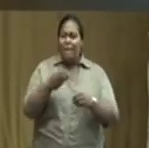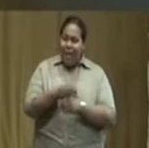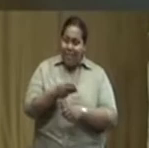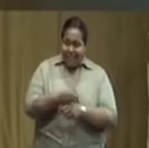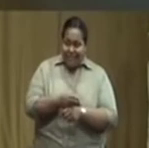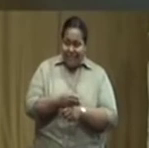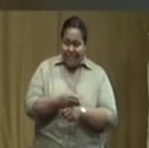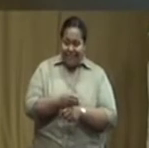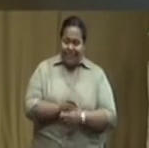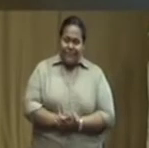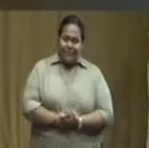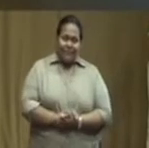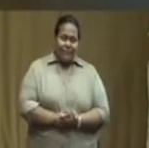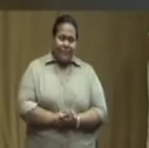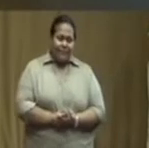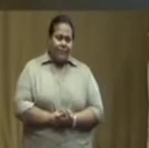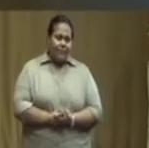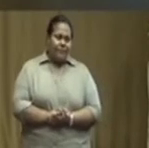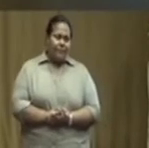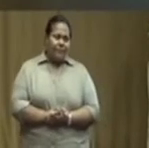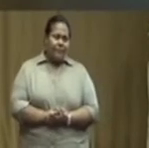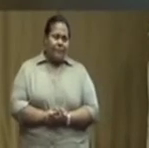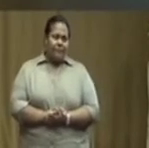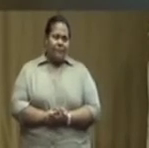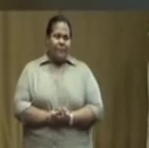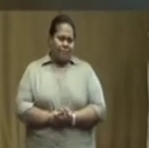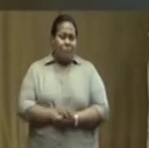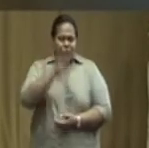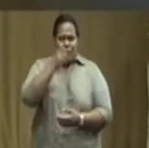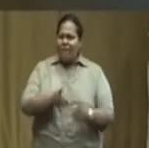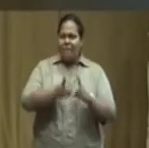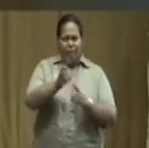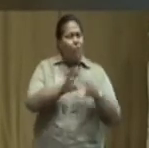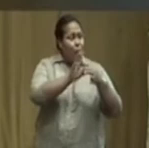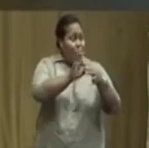Pacific. And many of you have no doubt developed your own equally